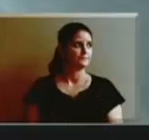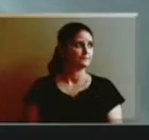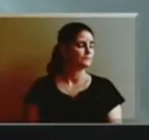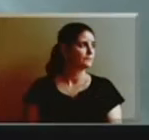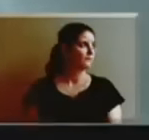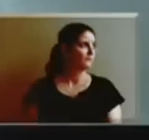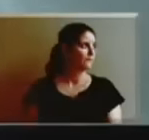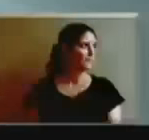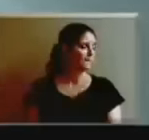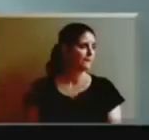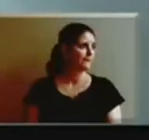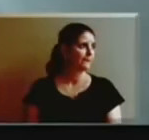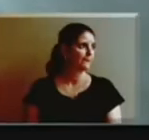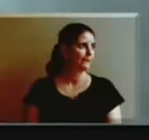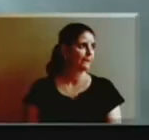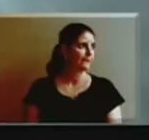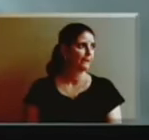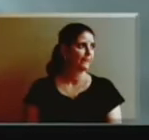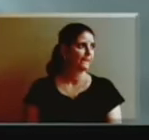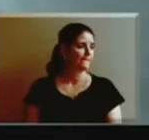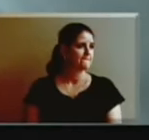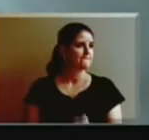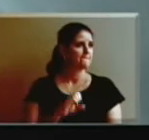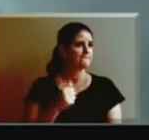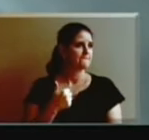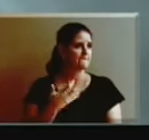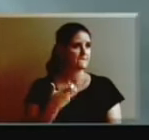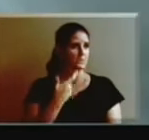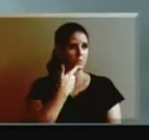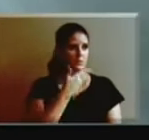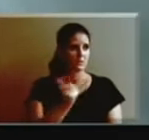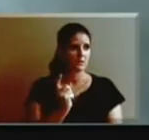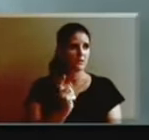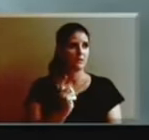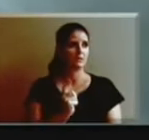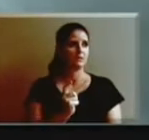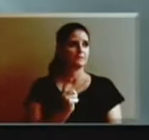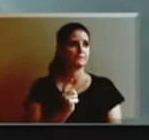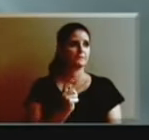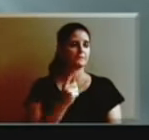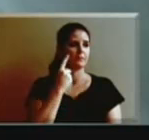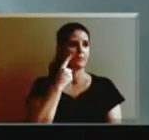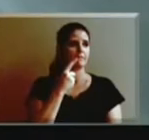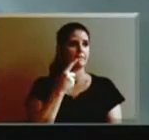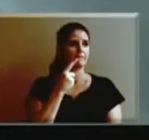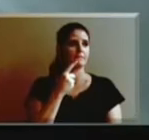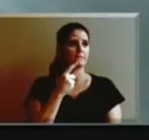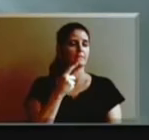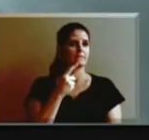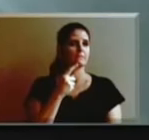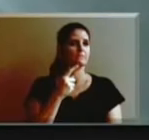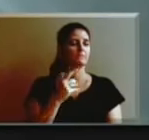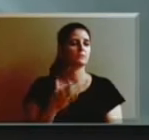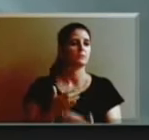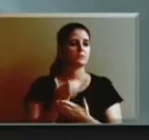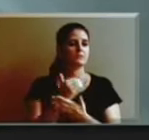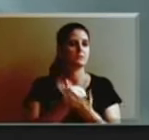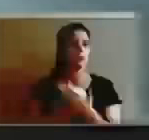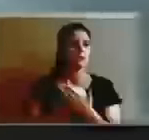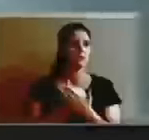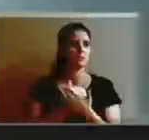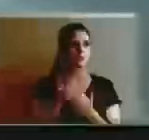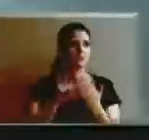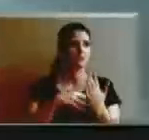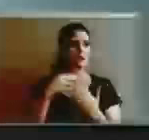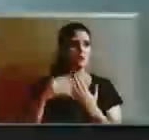obligation is. And one other point I would like to make on the salary schedule obligations. I think I